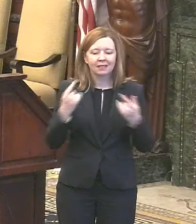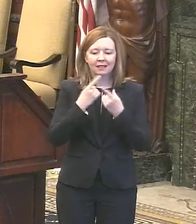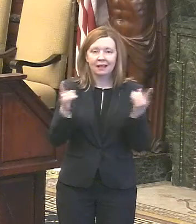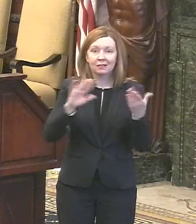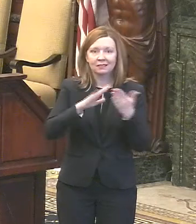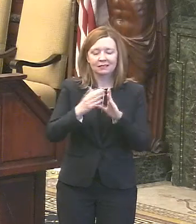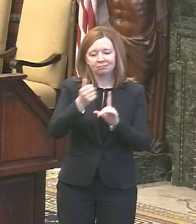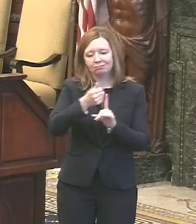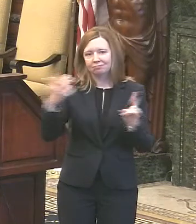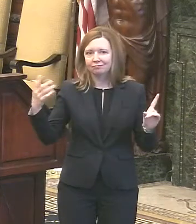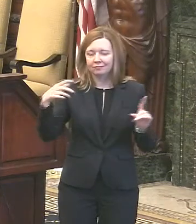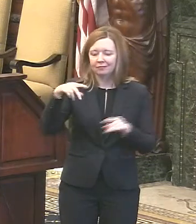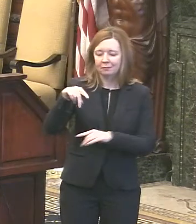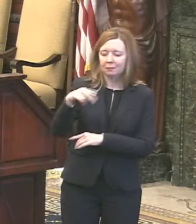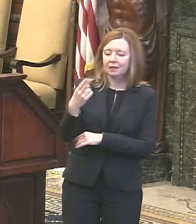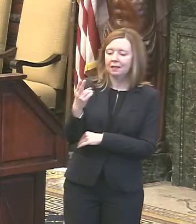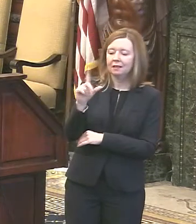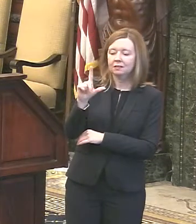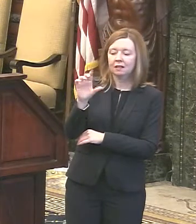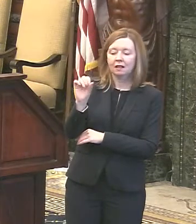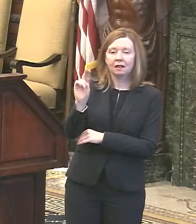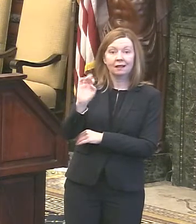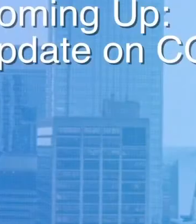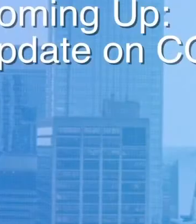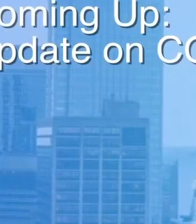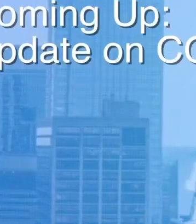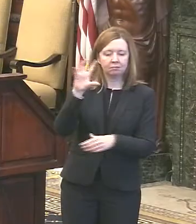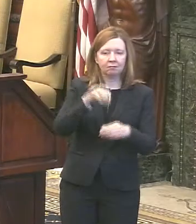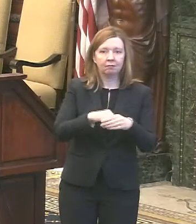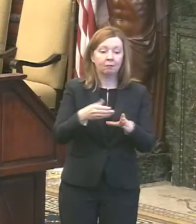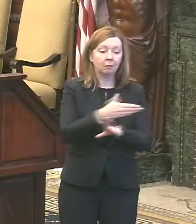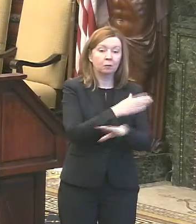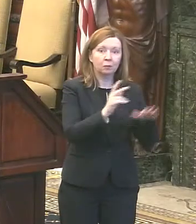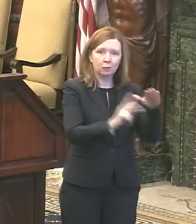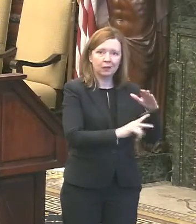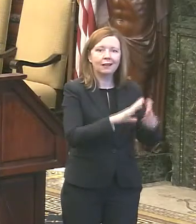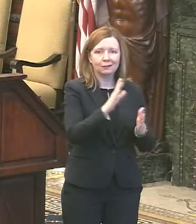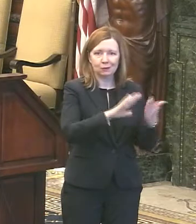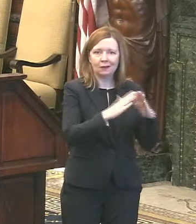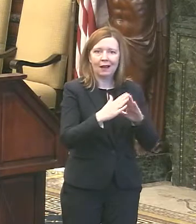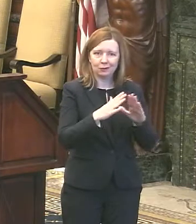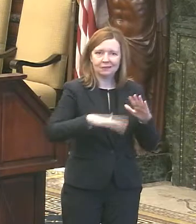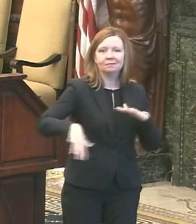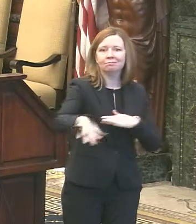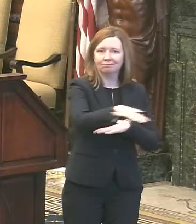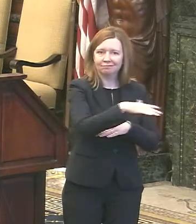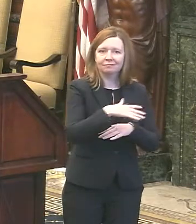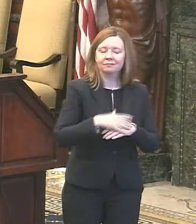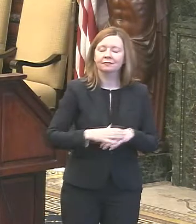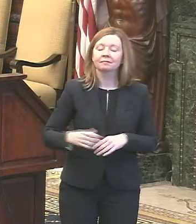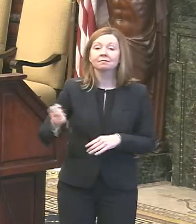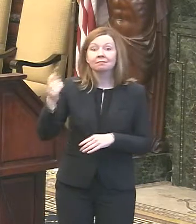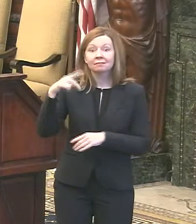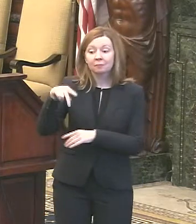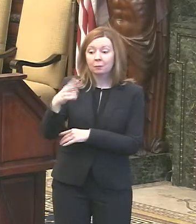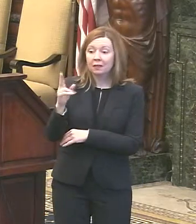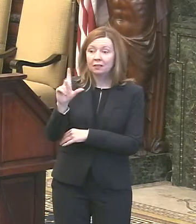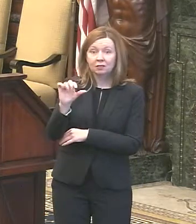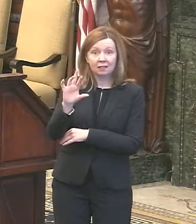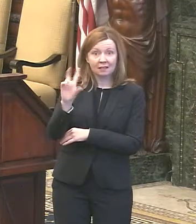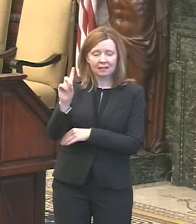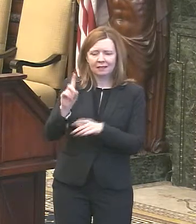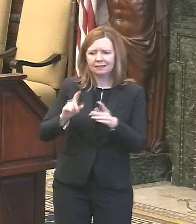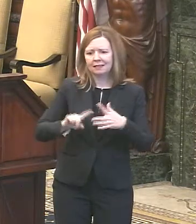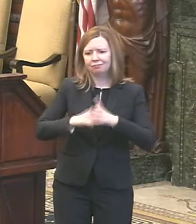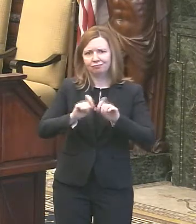has expanded PHL Connected to include pre-K student households. PHL Connected launched last summer to